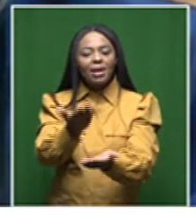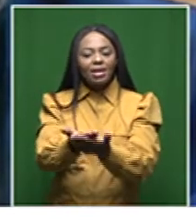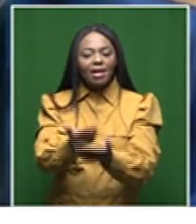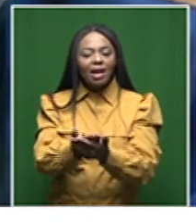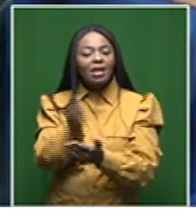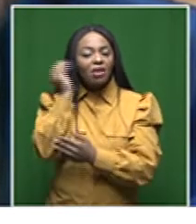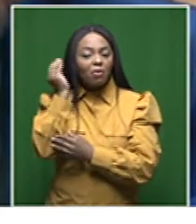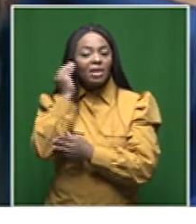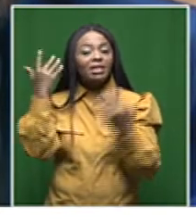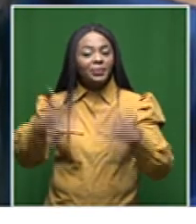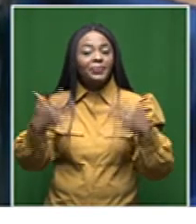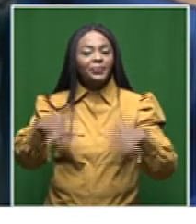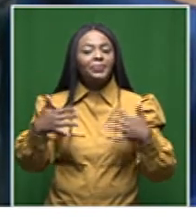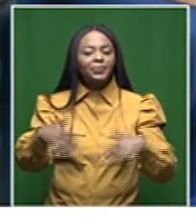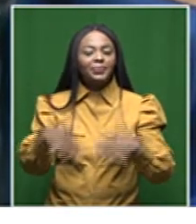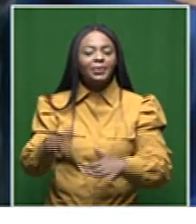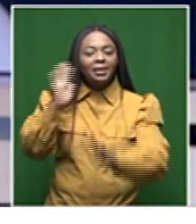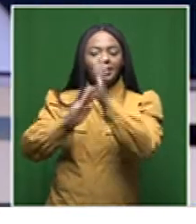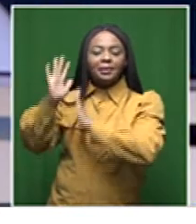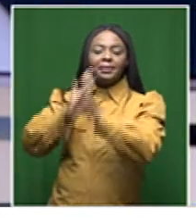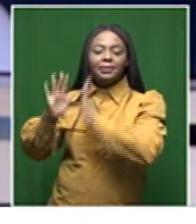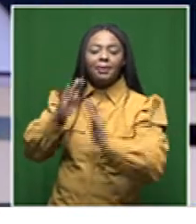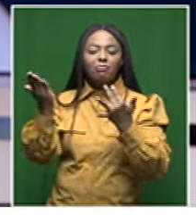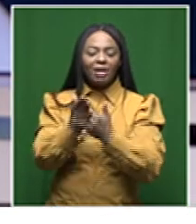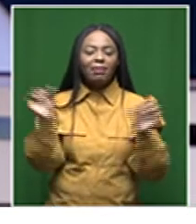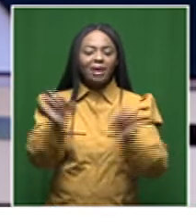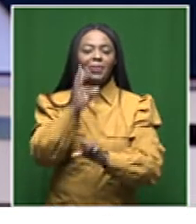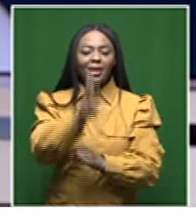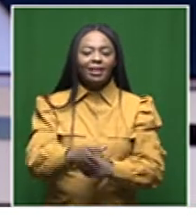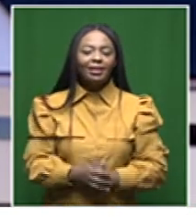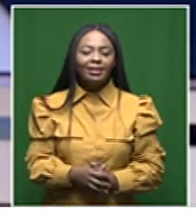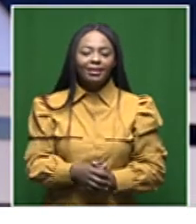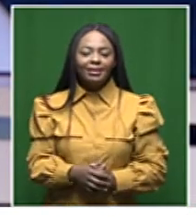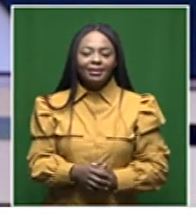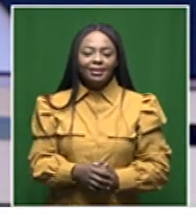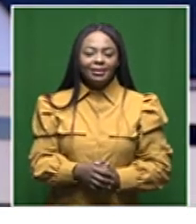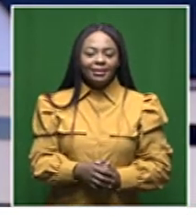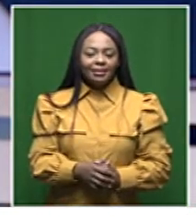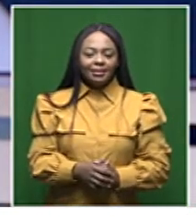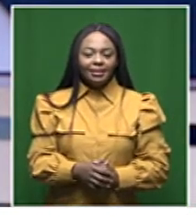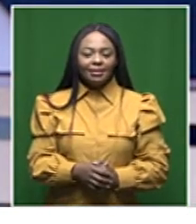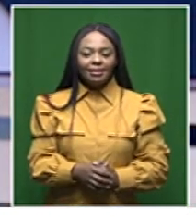for joining us today and really highlighting those points. We're going for a quick ad break. We'll see you after this.